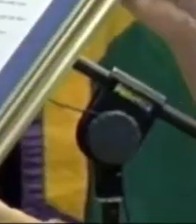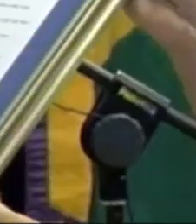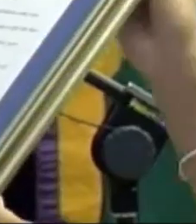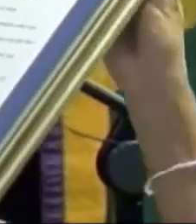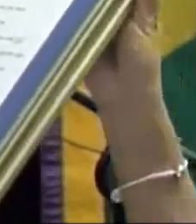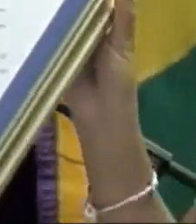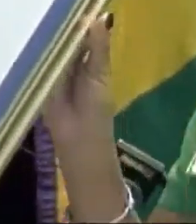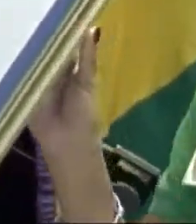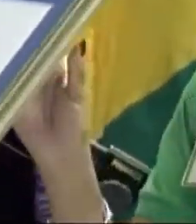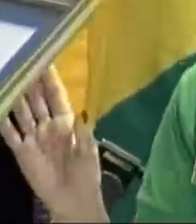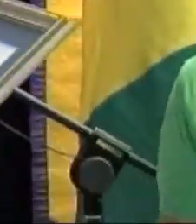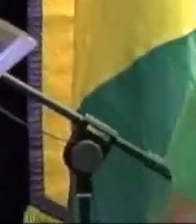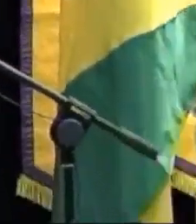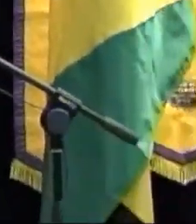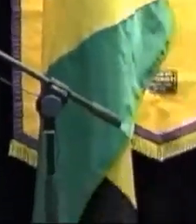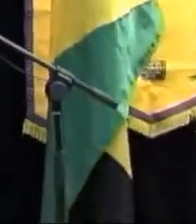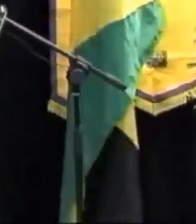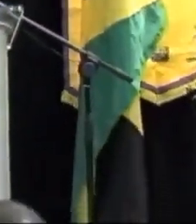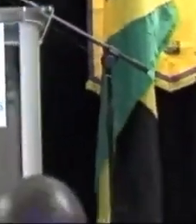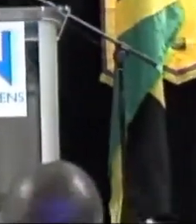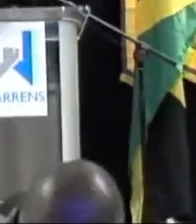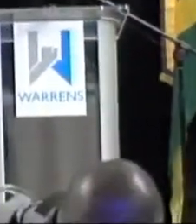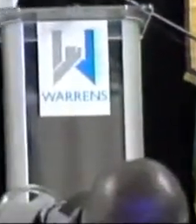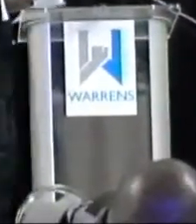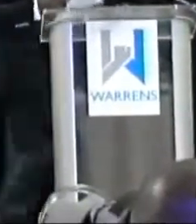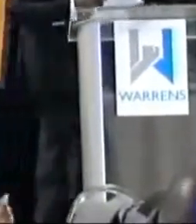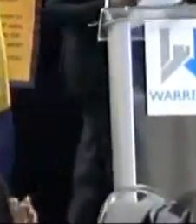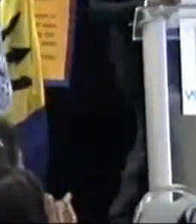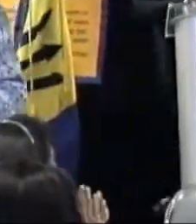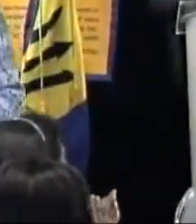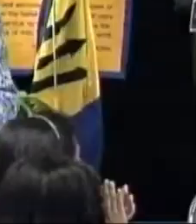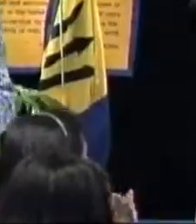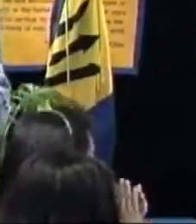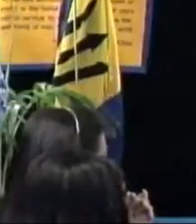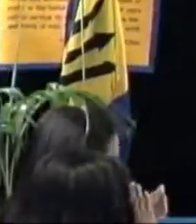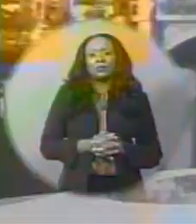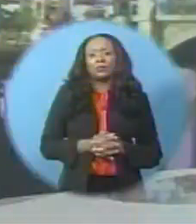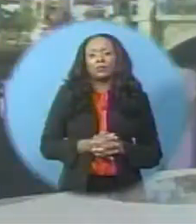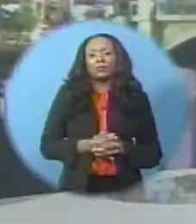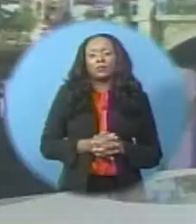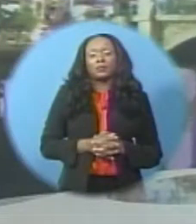resolution. Mr. Brathwaite believes the youth learned some of their behavior at home.